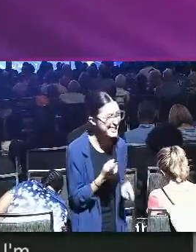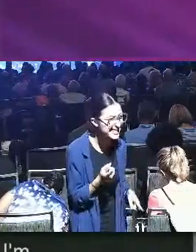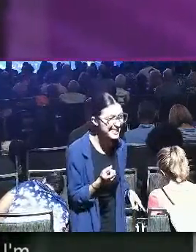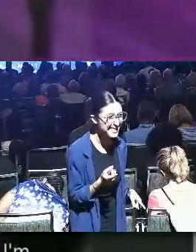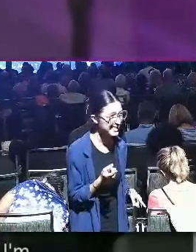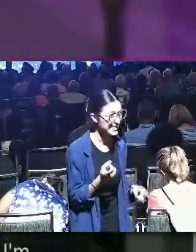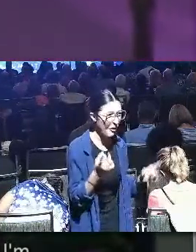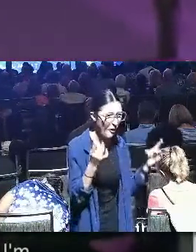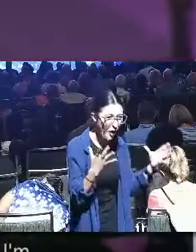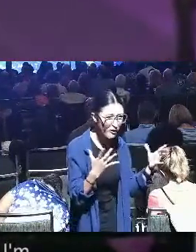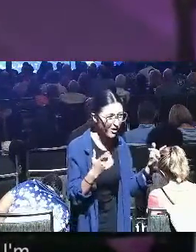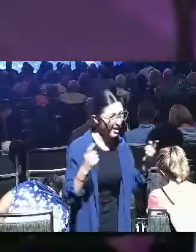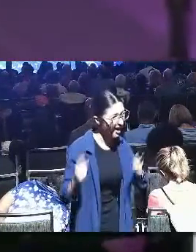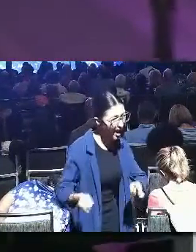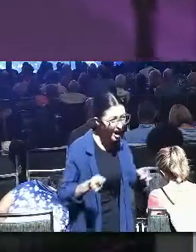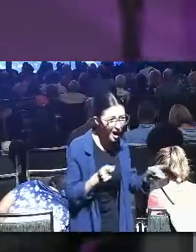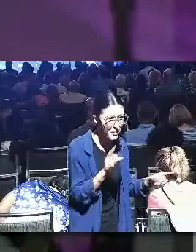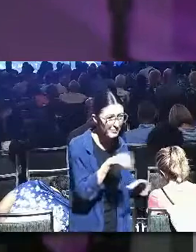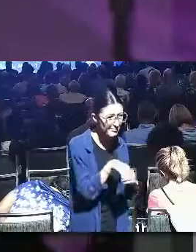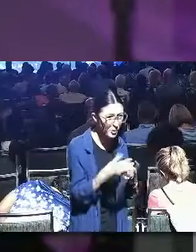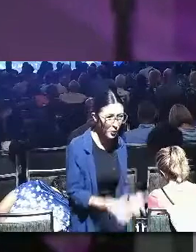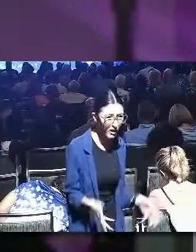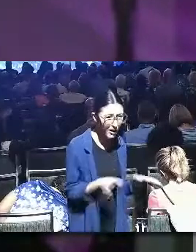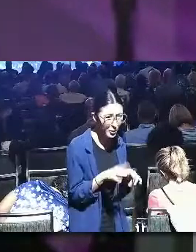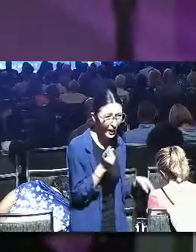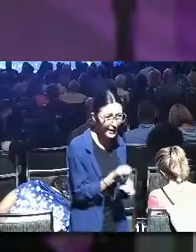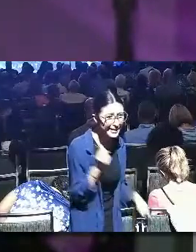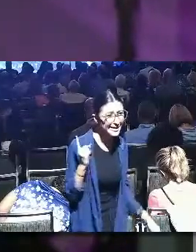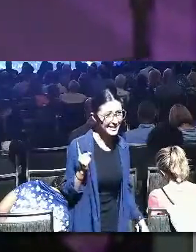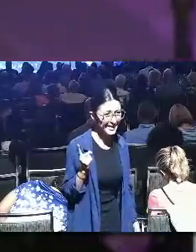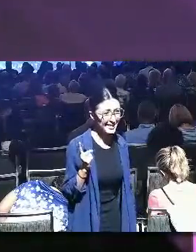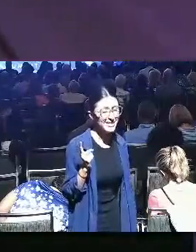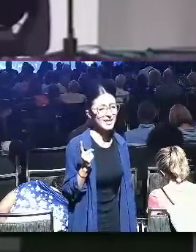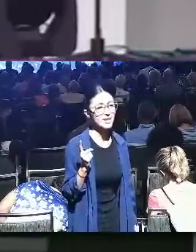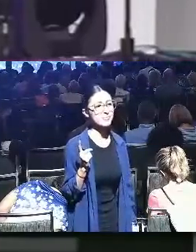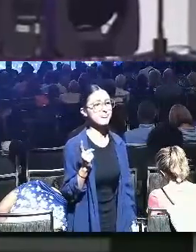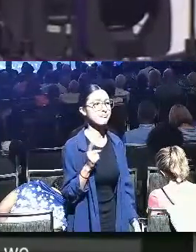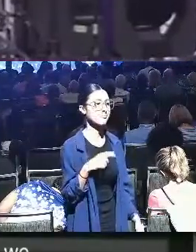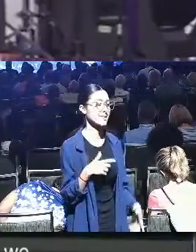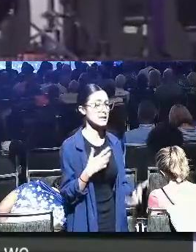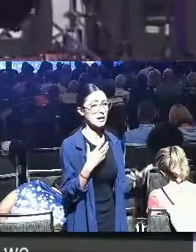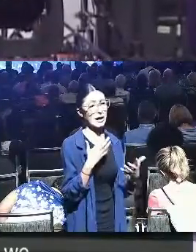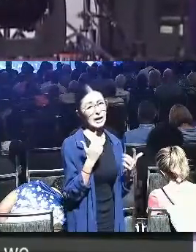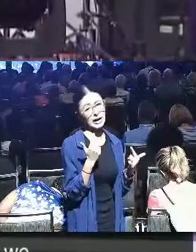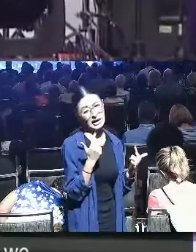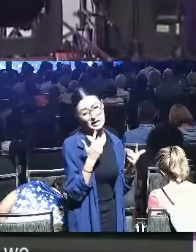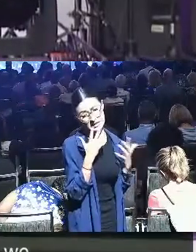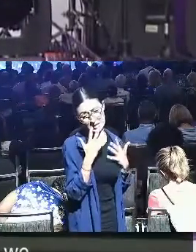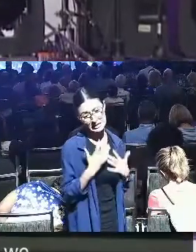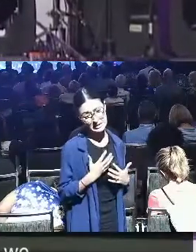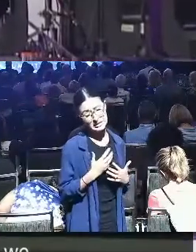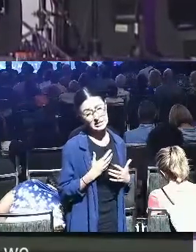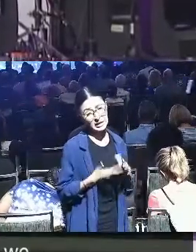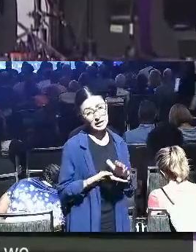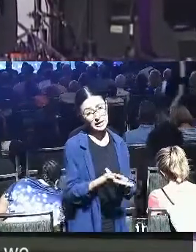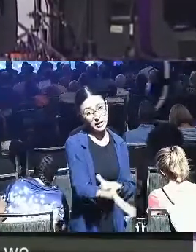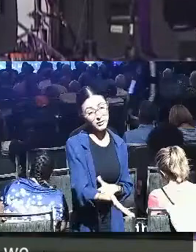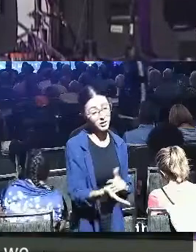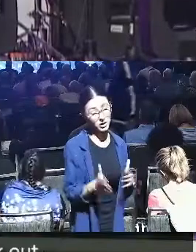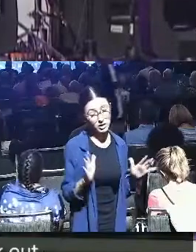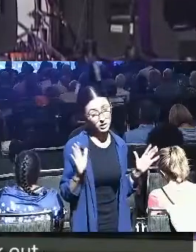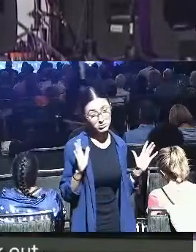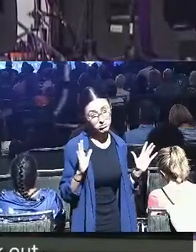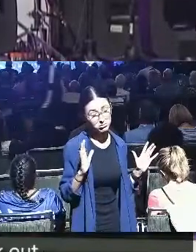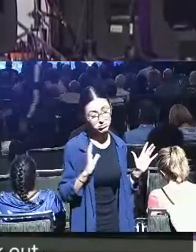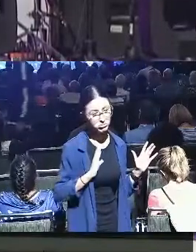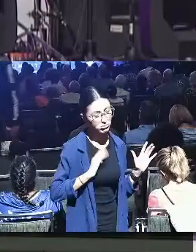That's really funny, bro. I do see it. Oh my gosh, my life. And we walk out of here like we drank too much coffee. There's